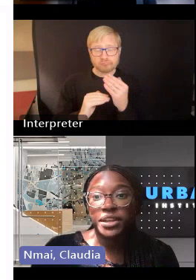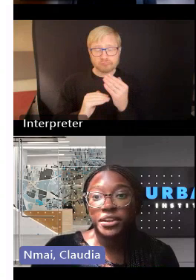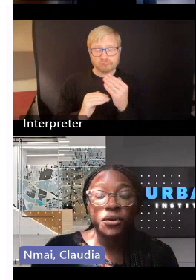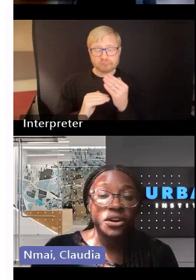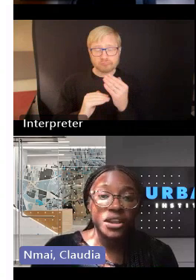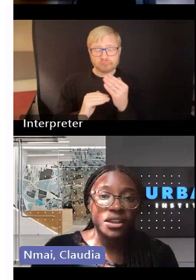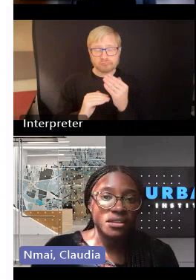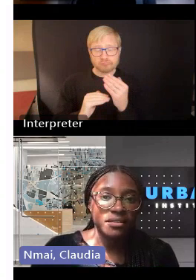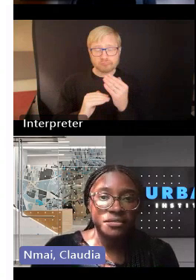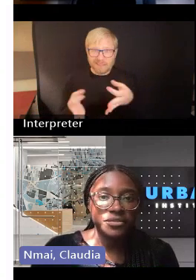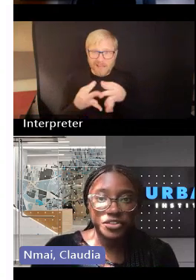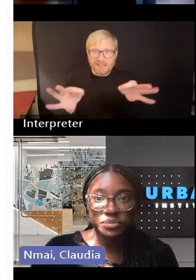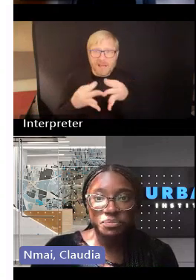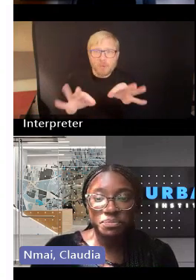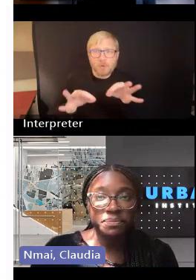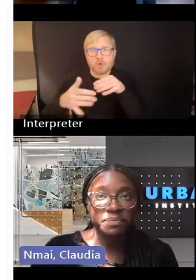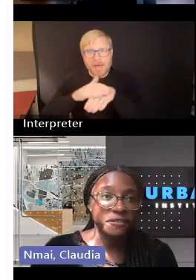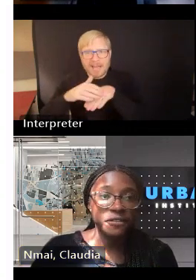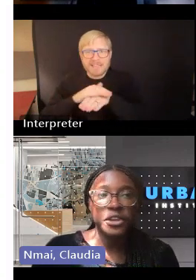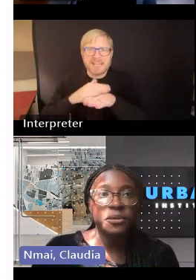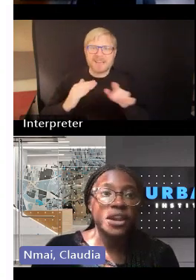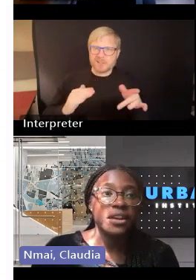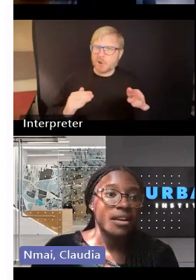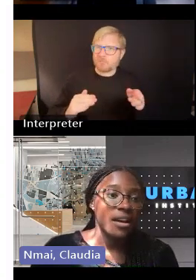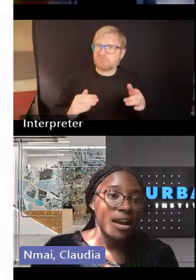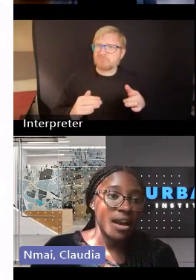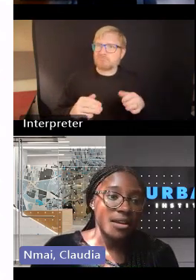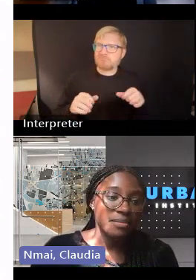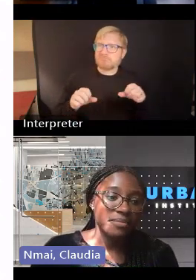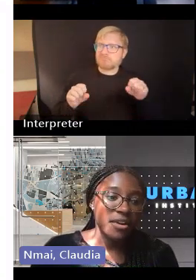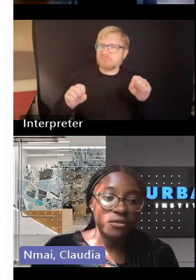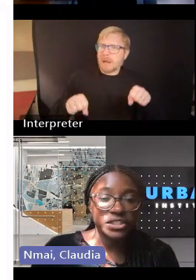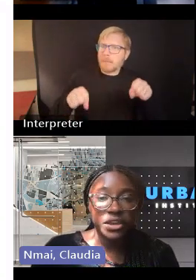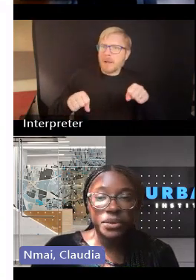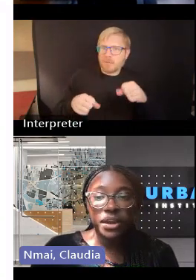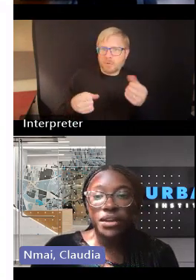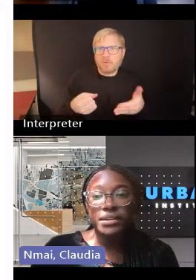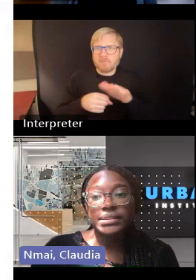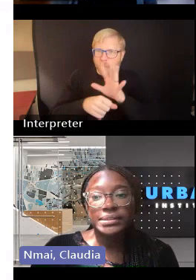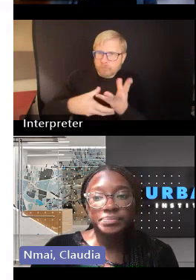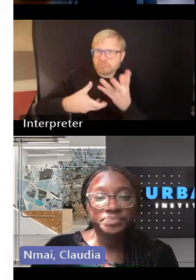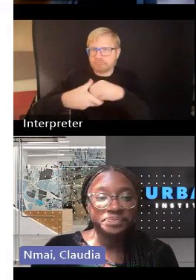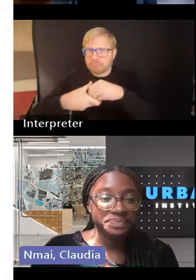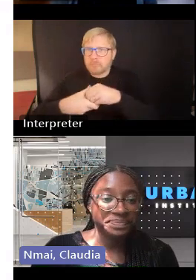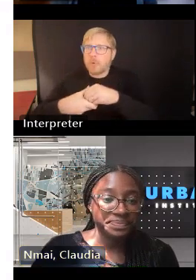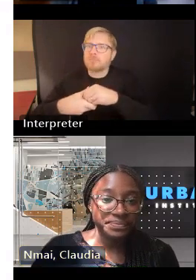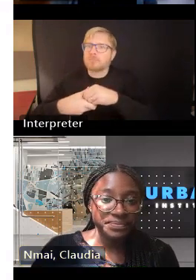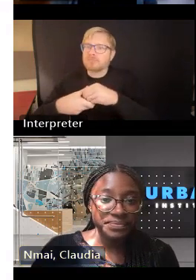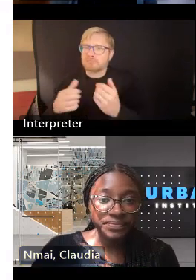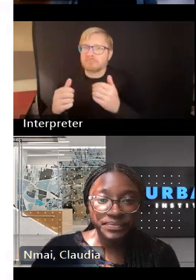fully participate in court and just be fully aware of what's going on.